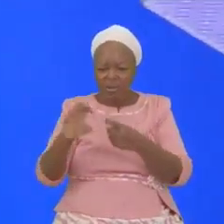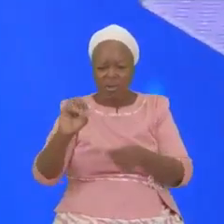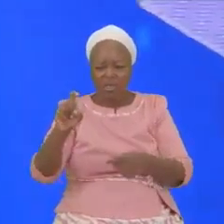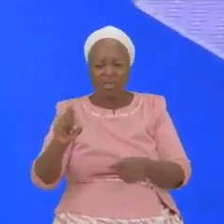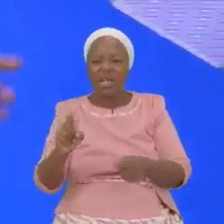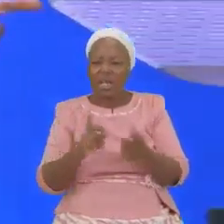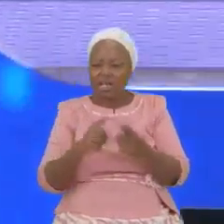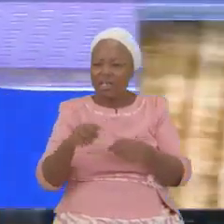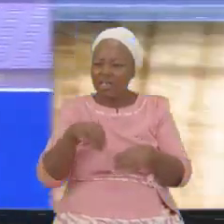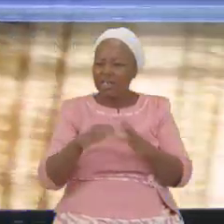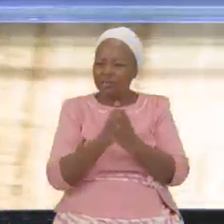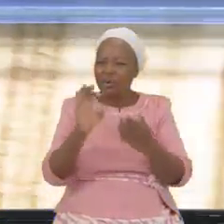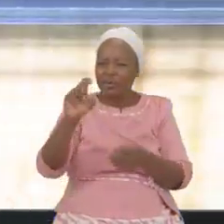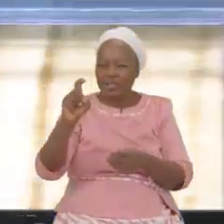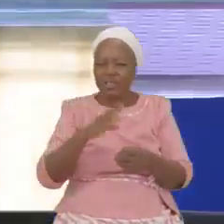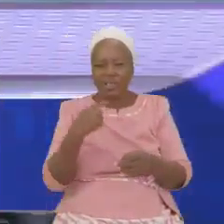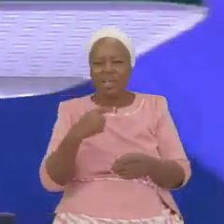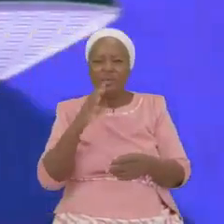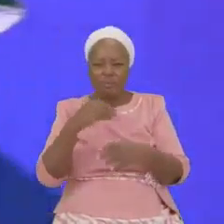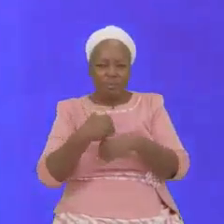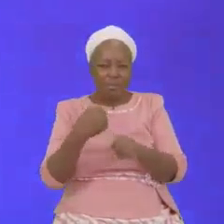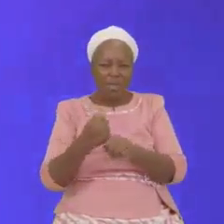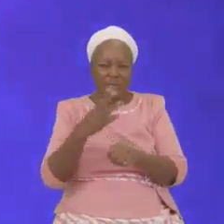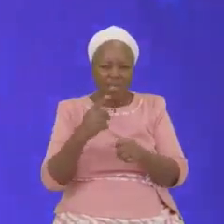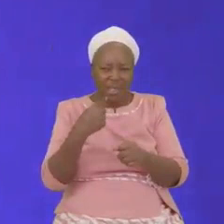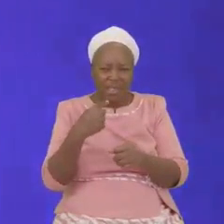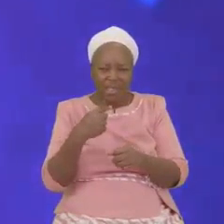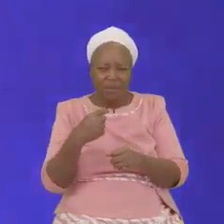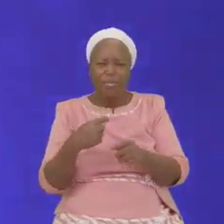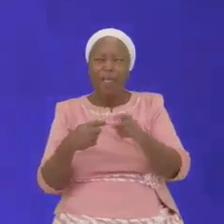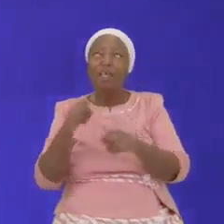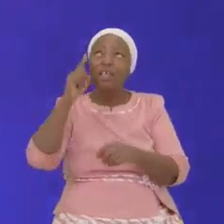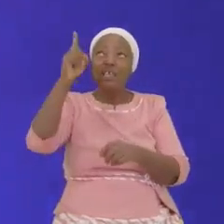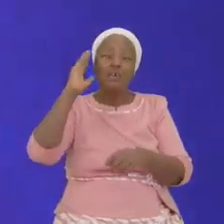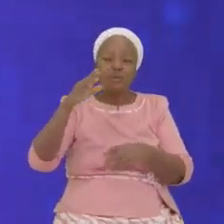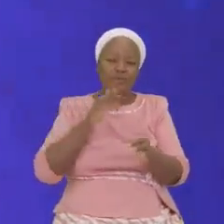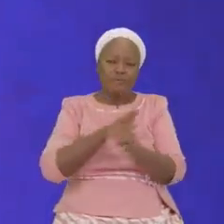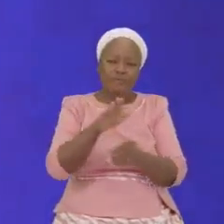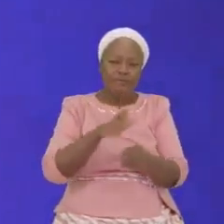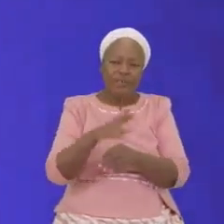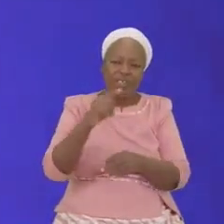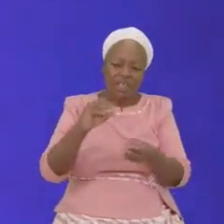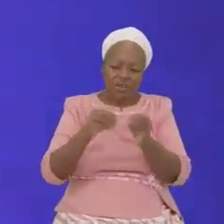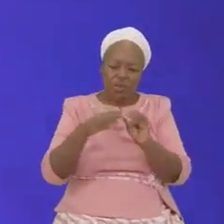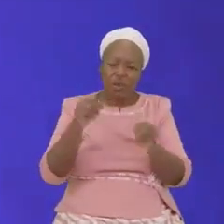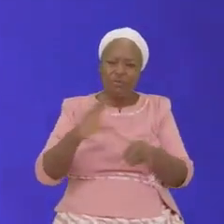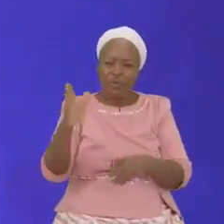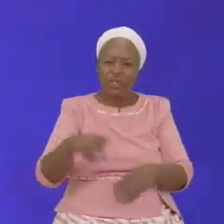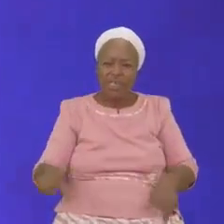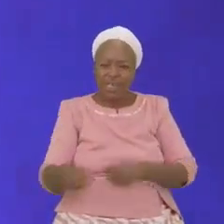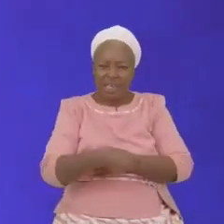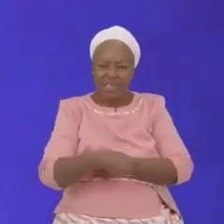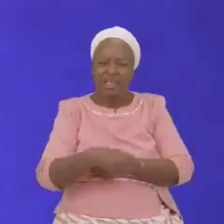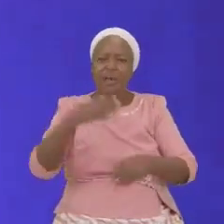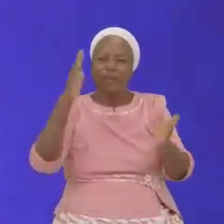Exodus, and it says, obey him, and it says, he will fulfill the number of your days, praise